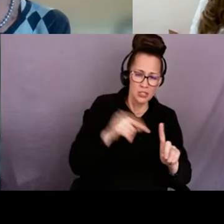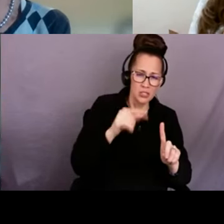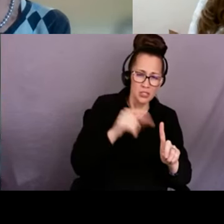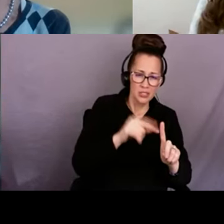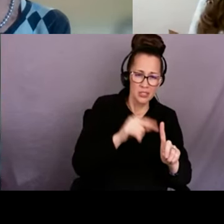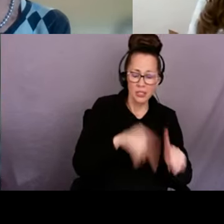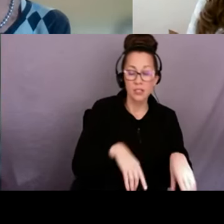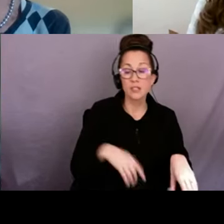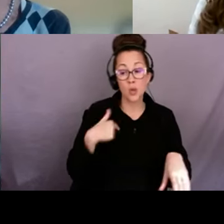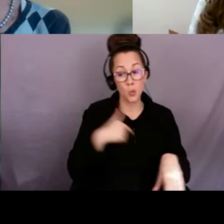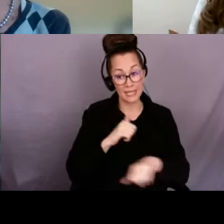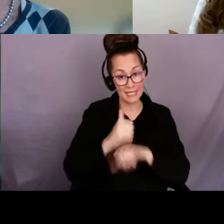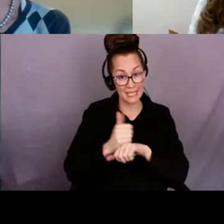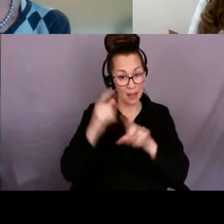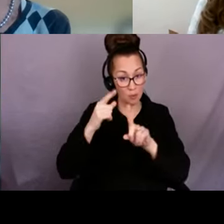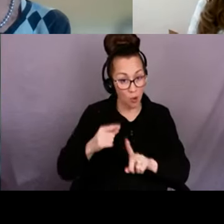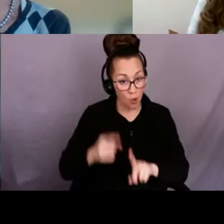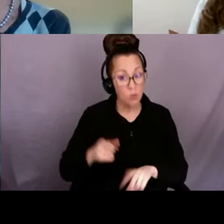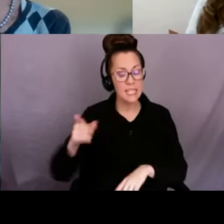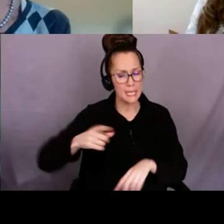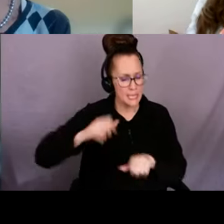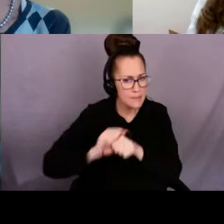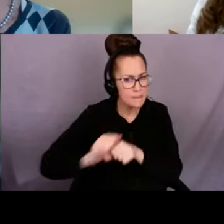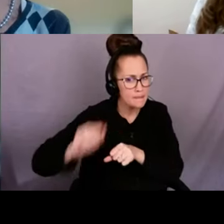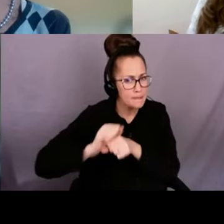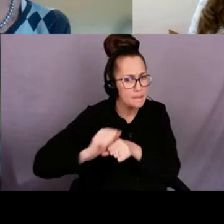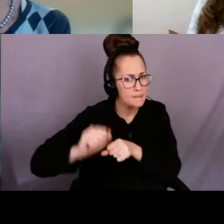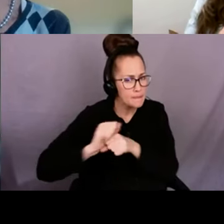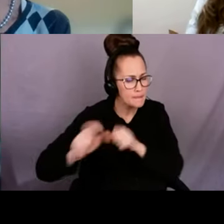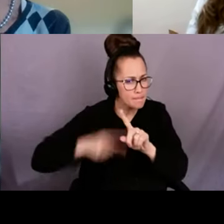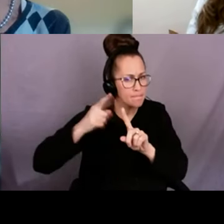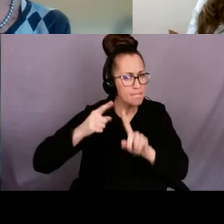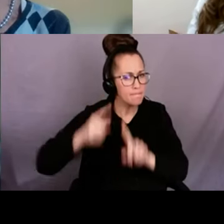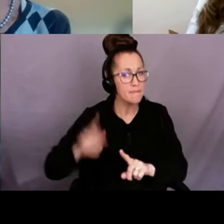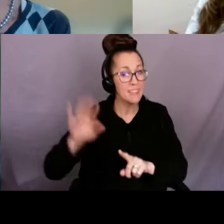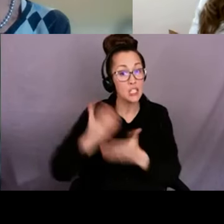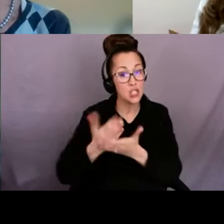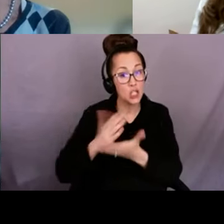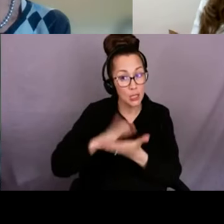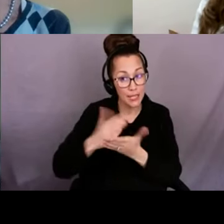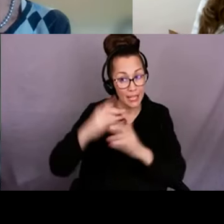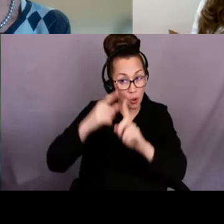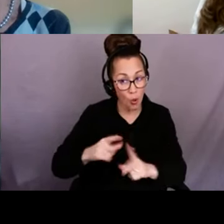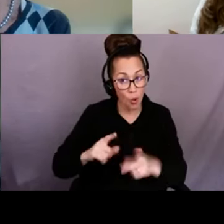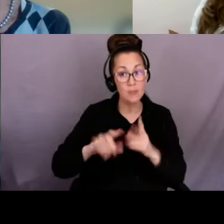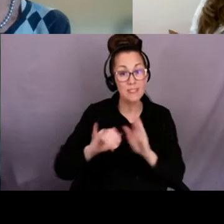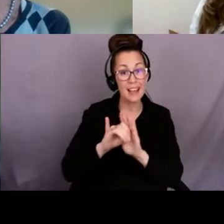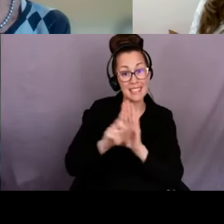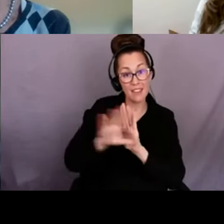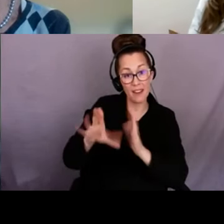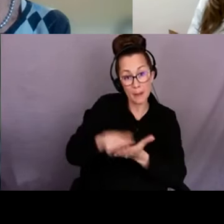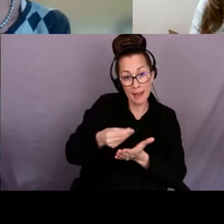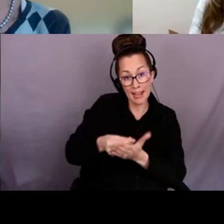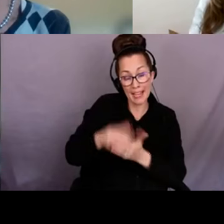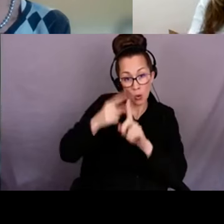he did. He diligently worked on his goals. He worked on his cooking goals, his identifying his money goals,